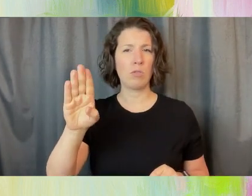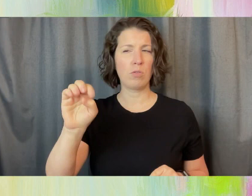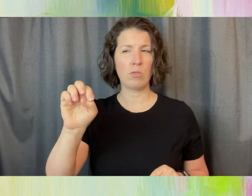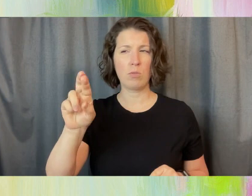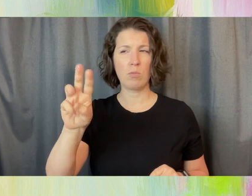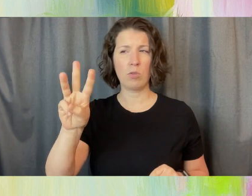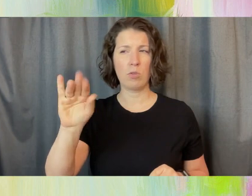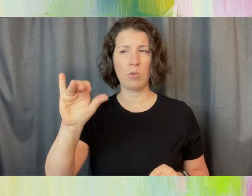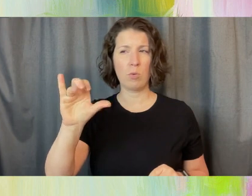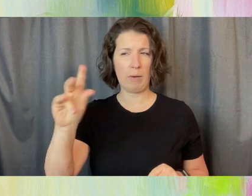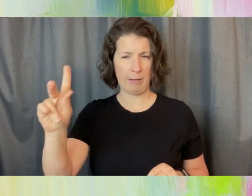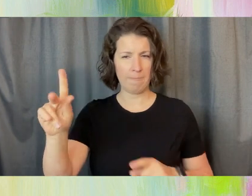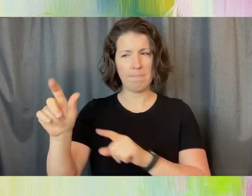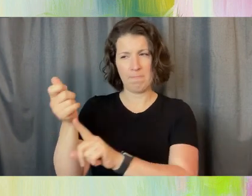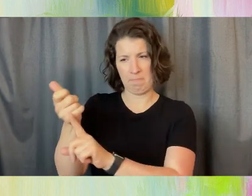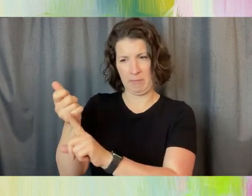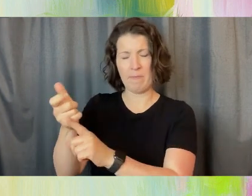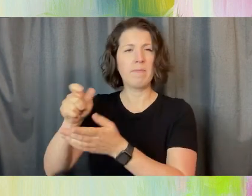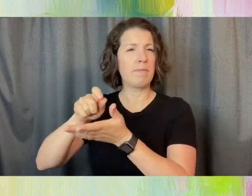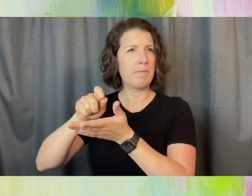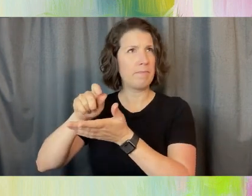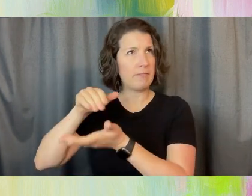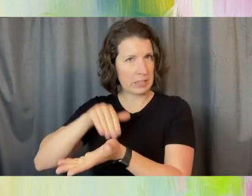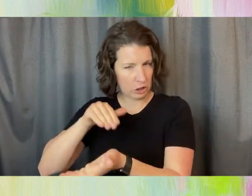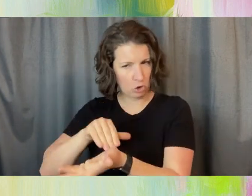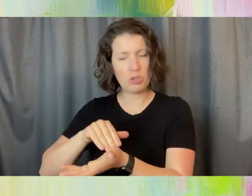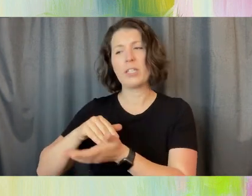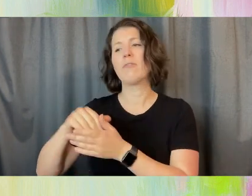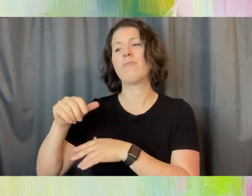physician and a researcher and a thinker about many of